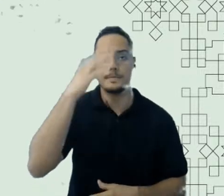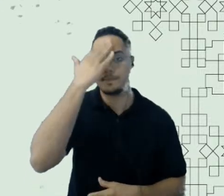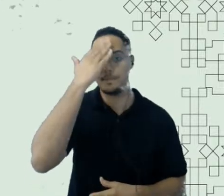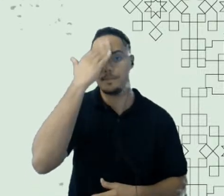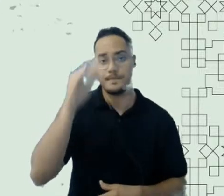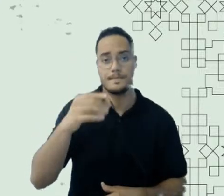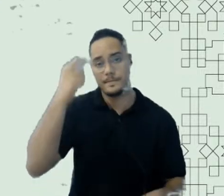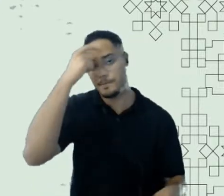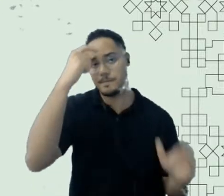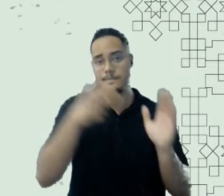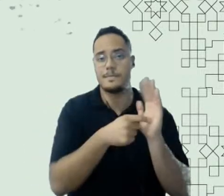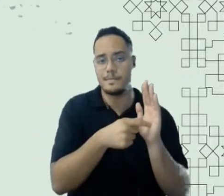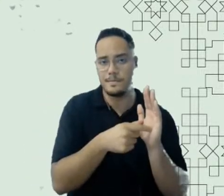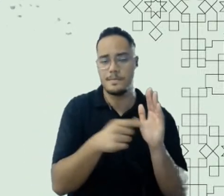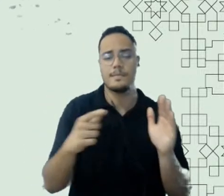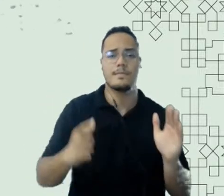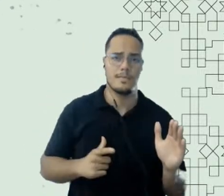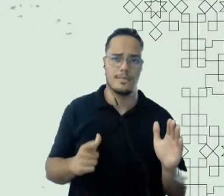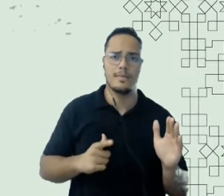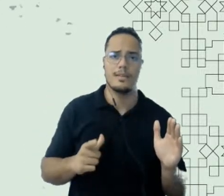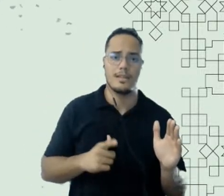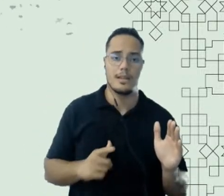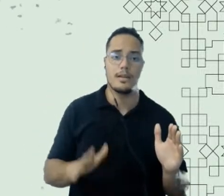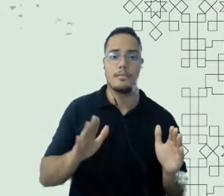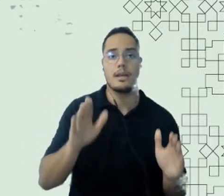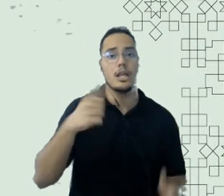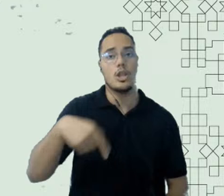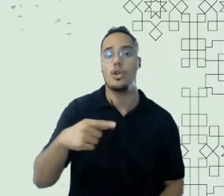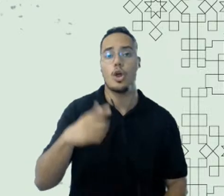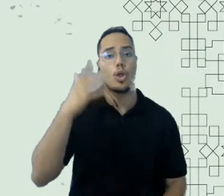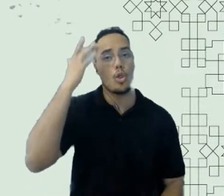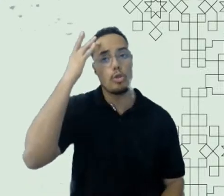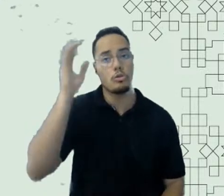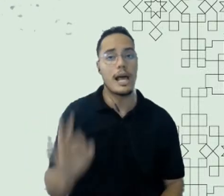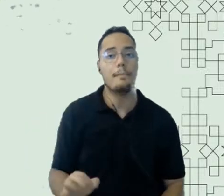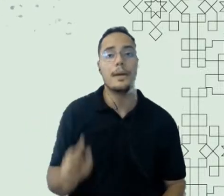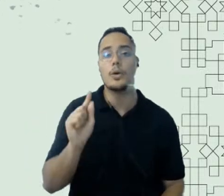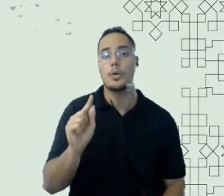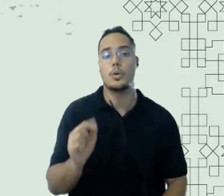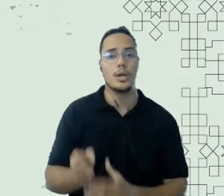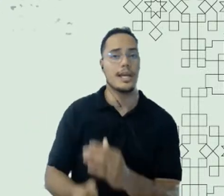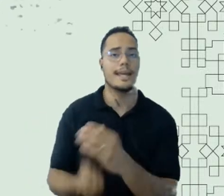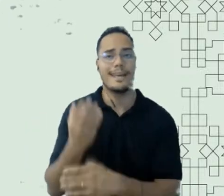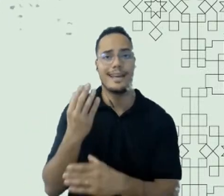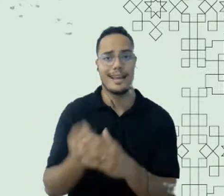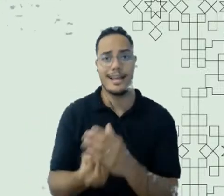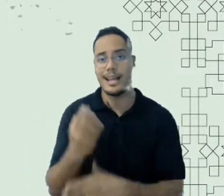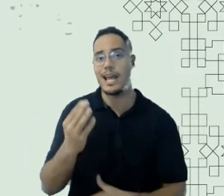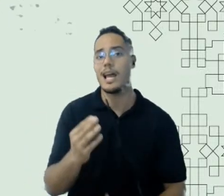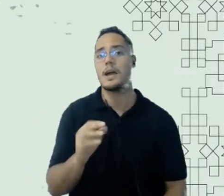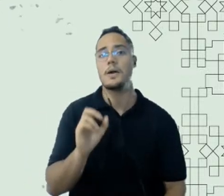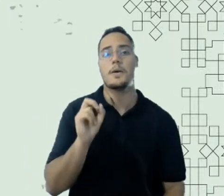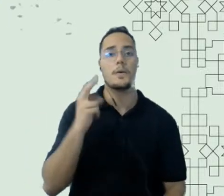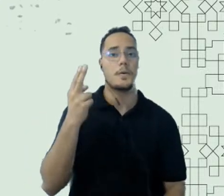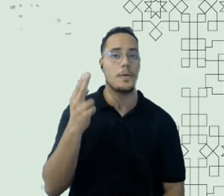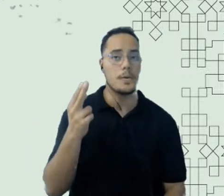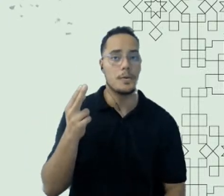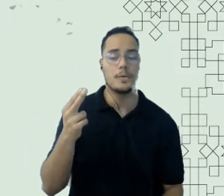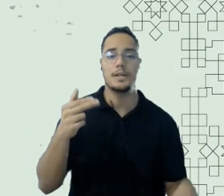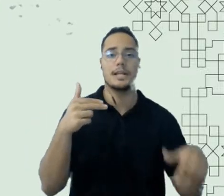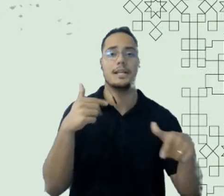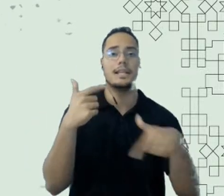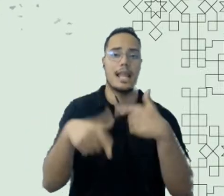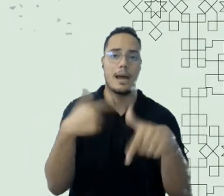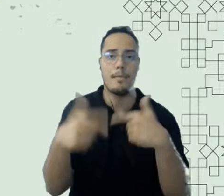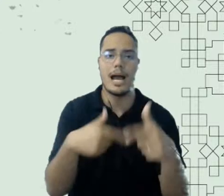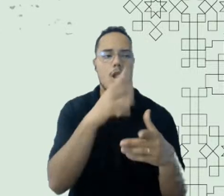would create or reproduce works, you know, and might substitute to creation. So in the last year, of